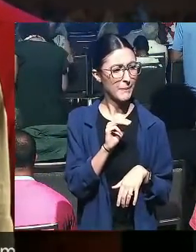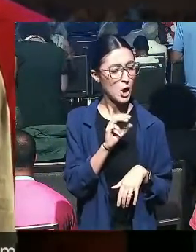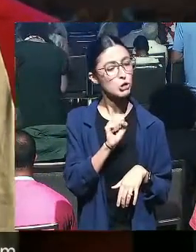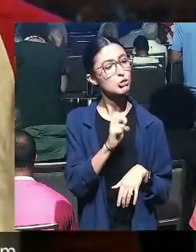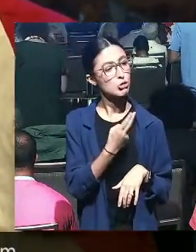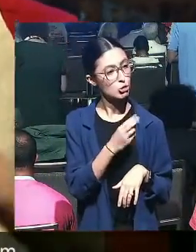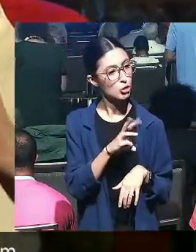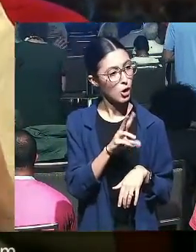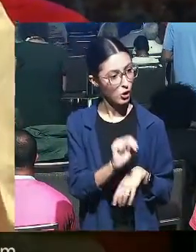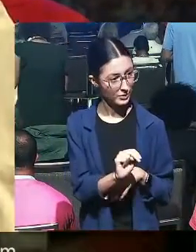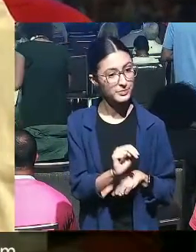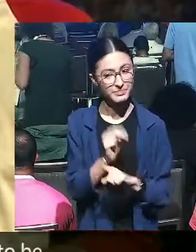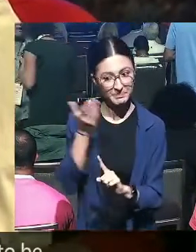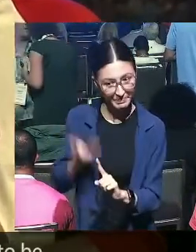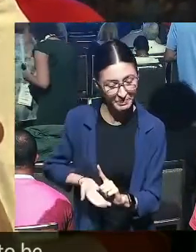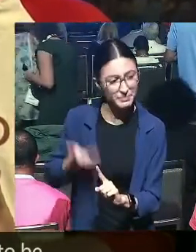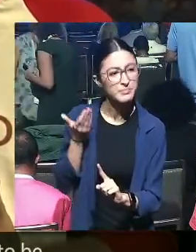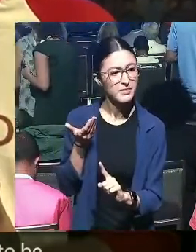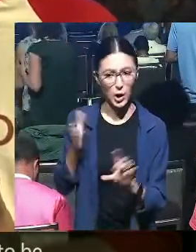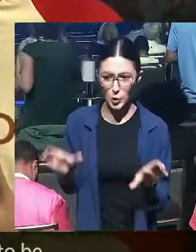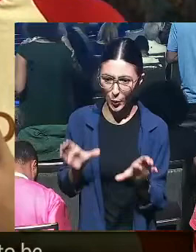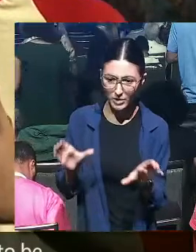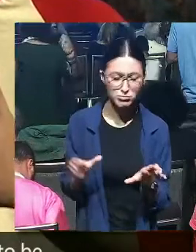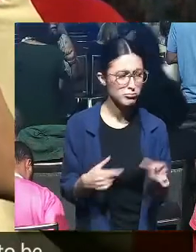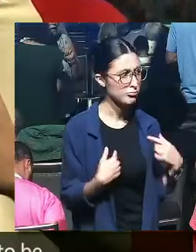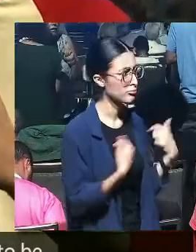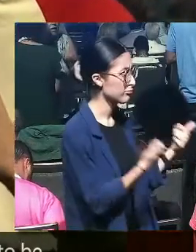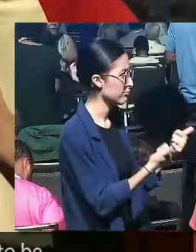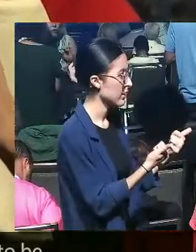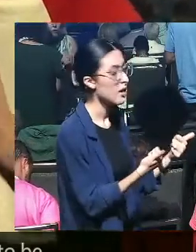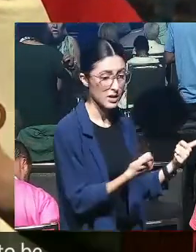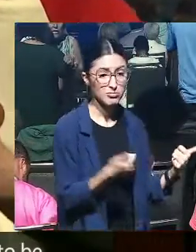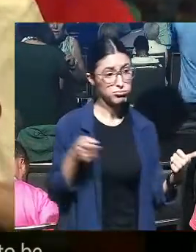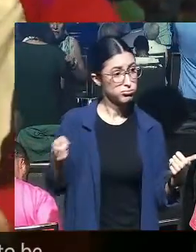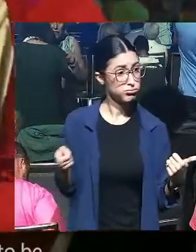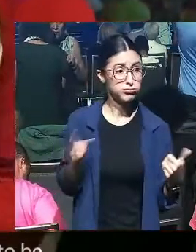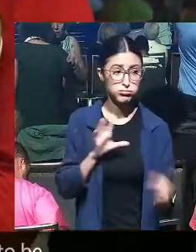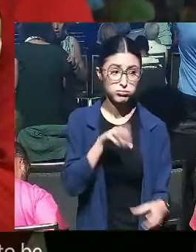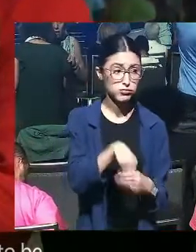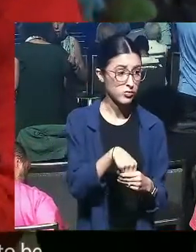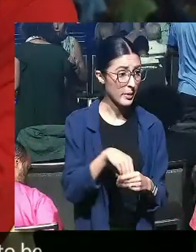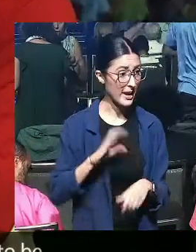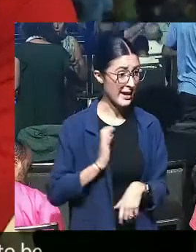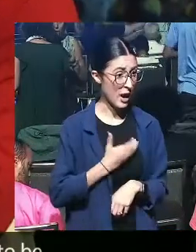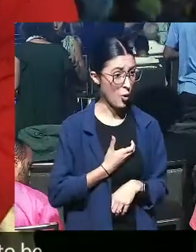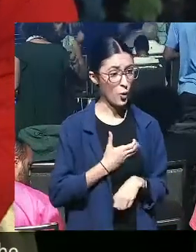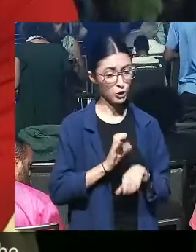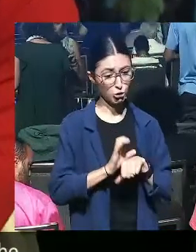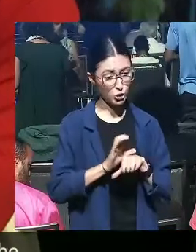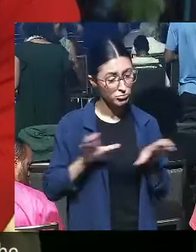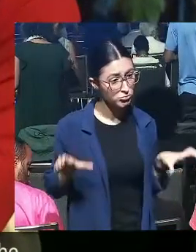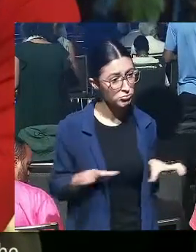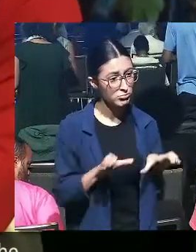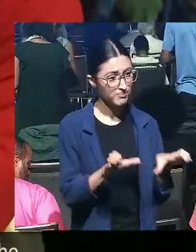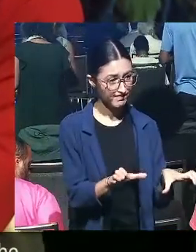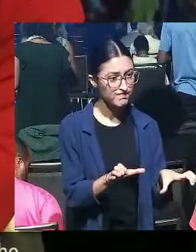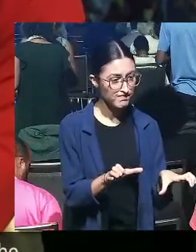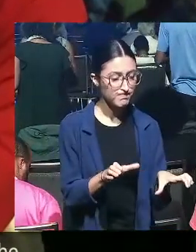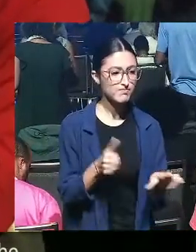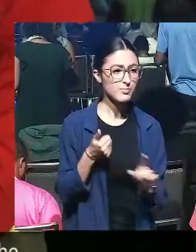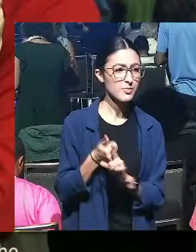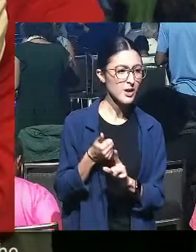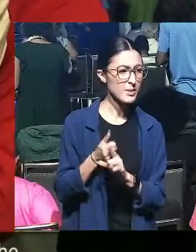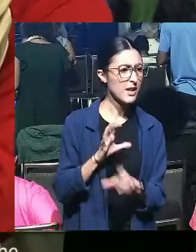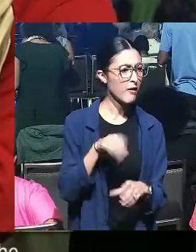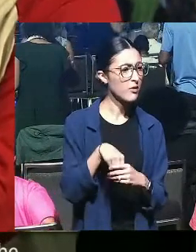Yeah, he's had a long history with our movement, and this is the man who wrote Men Who Dream. For those of you who